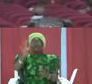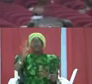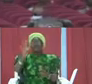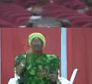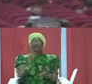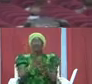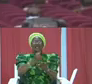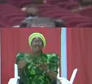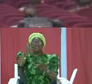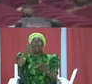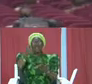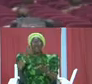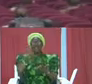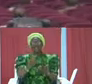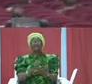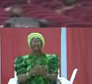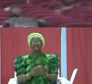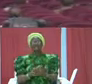Amen.